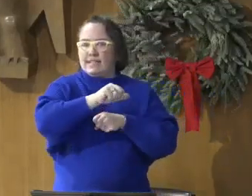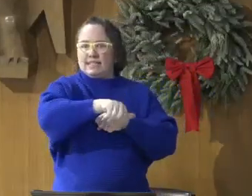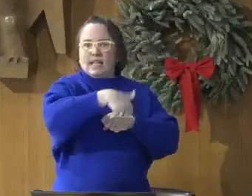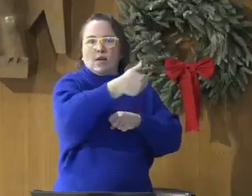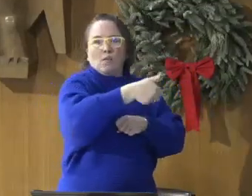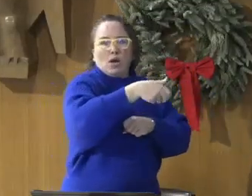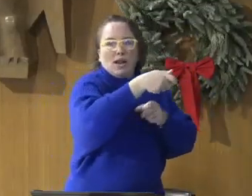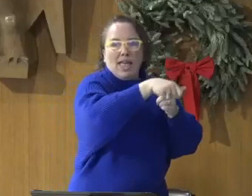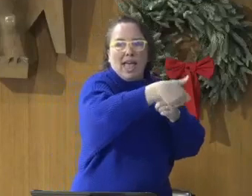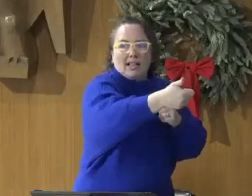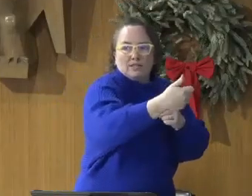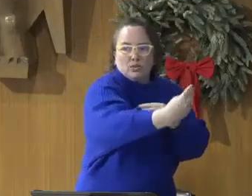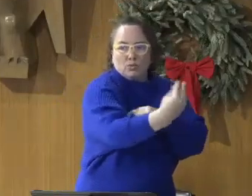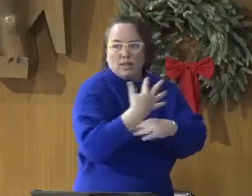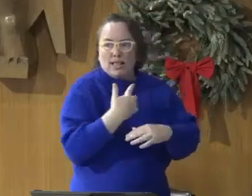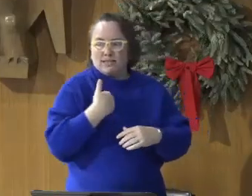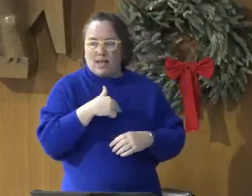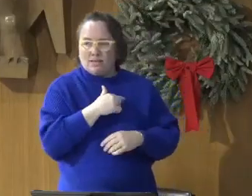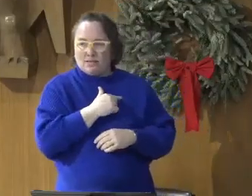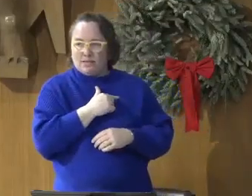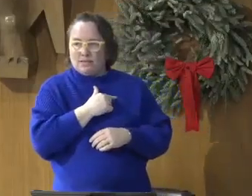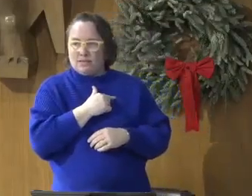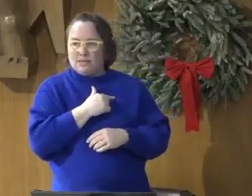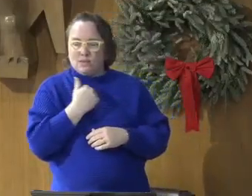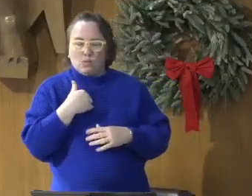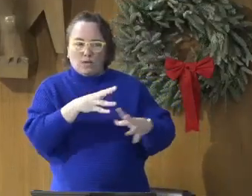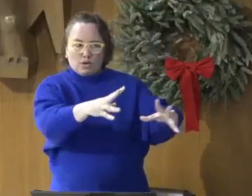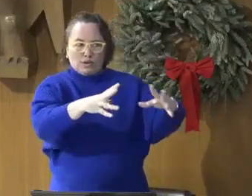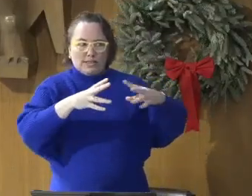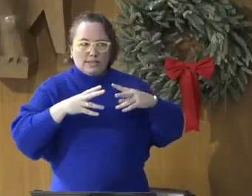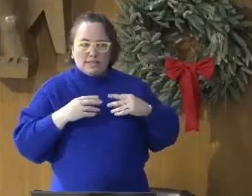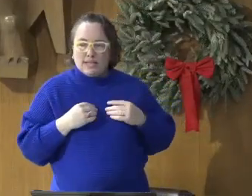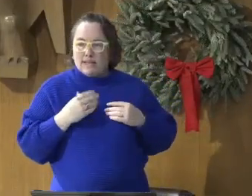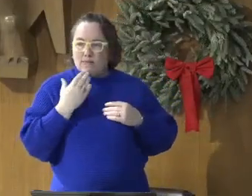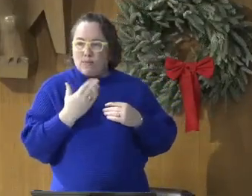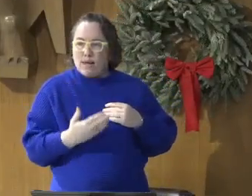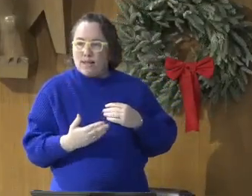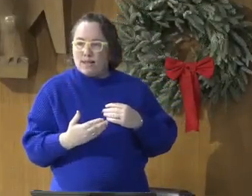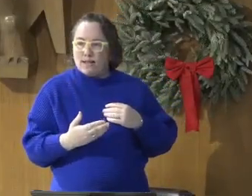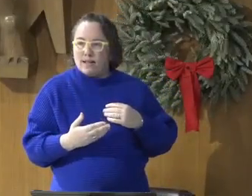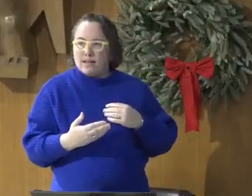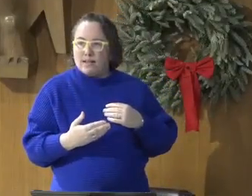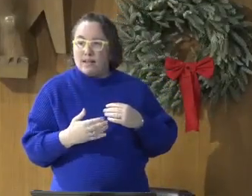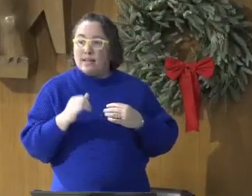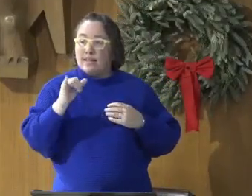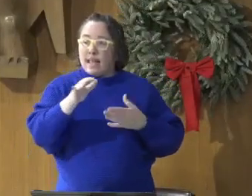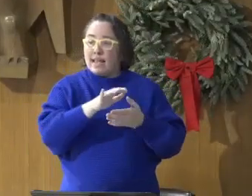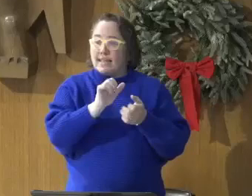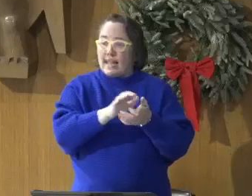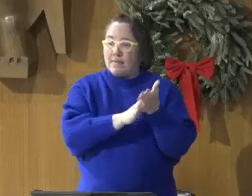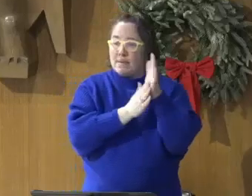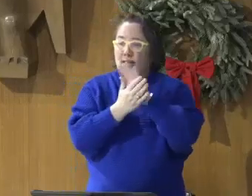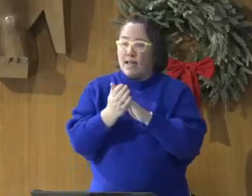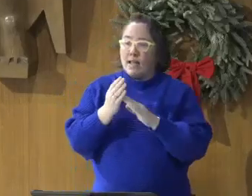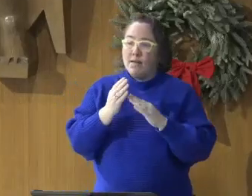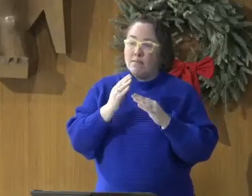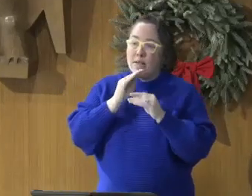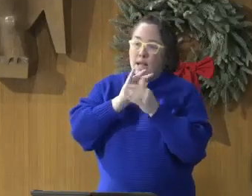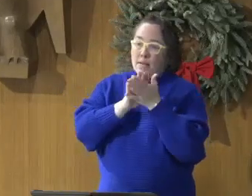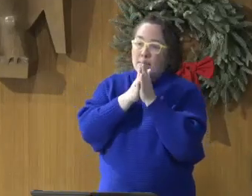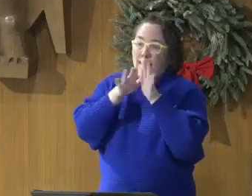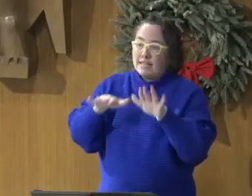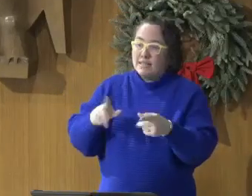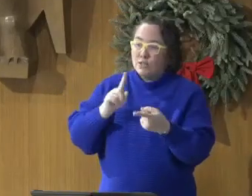allowing yourselves to receive a blessing can be a blessing to the givers.